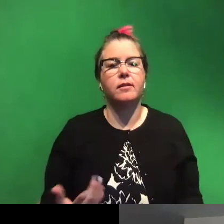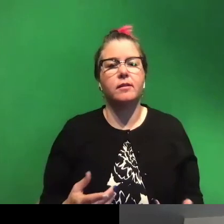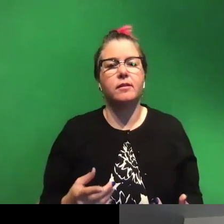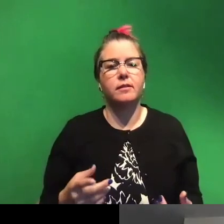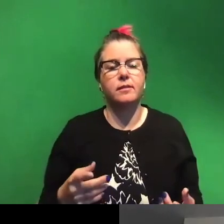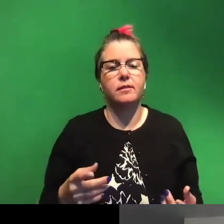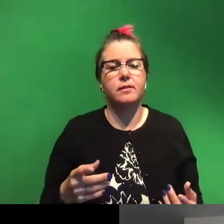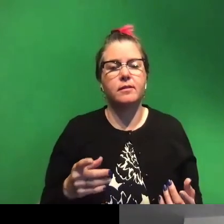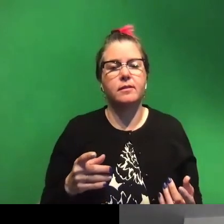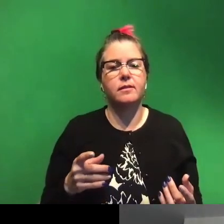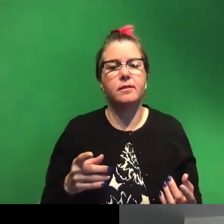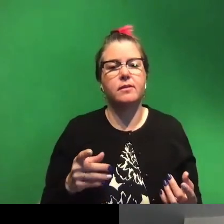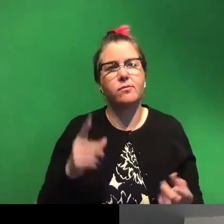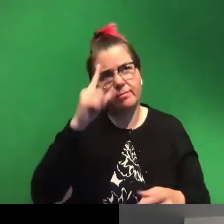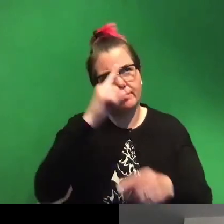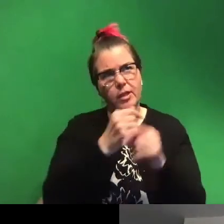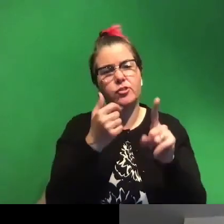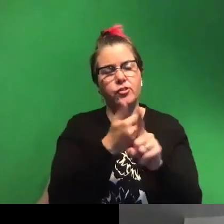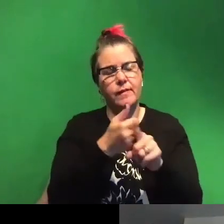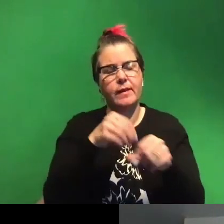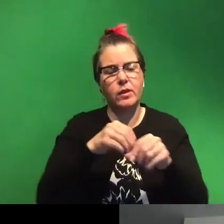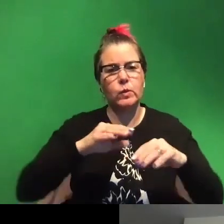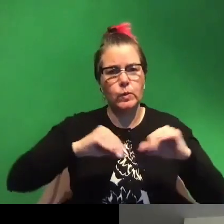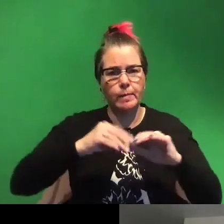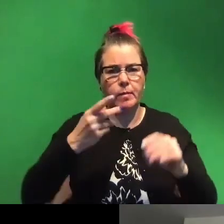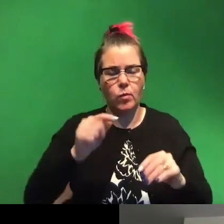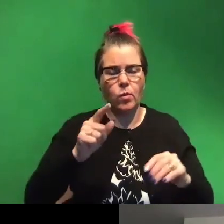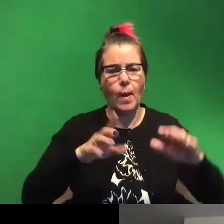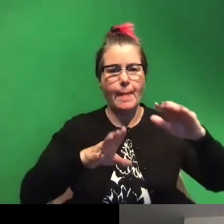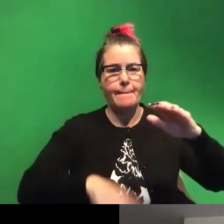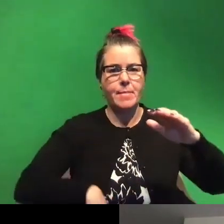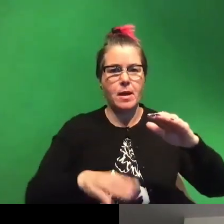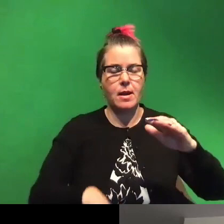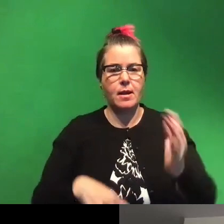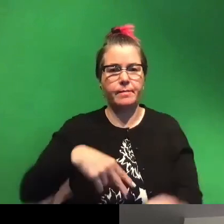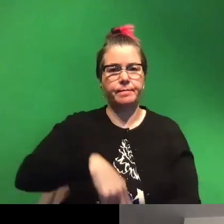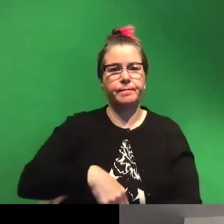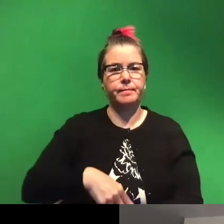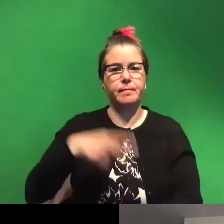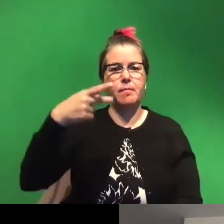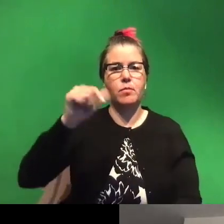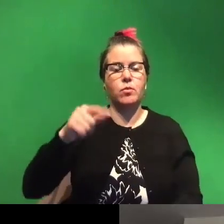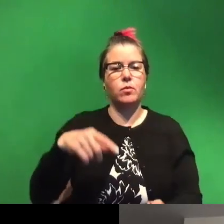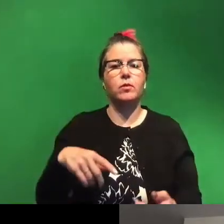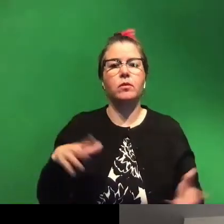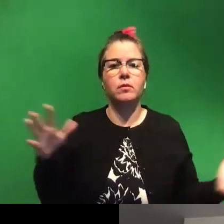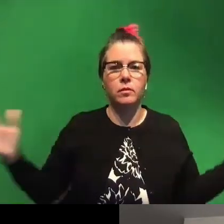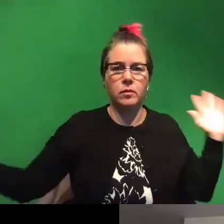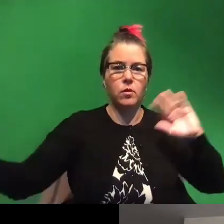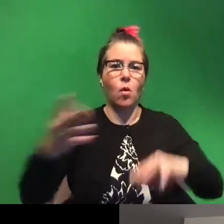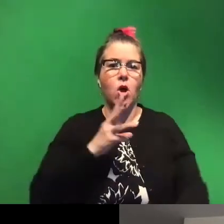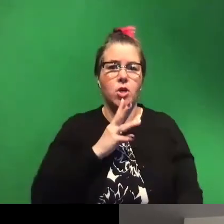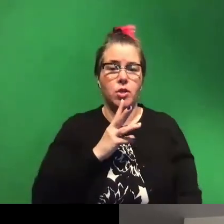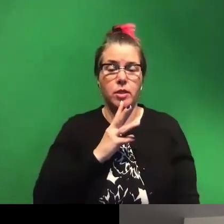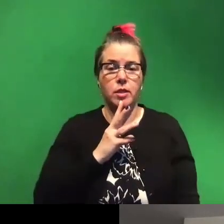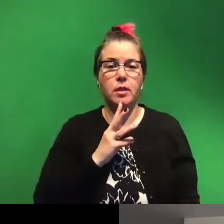that and you imagine yourself in a swimming pool and you go to the very bottom and you're standing in the swimming pool, you're surrounded by water,